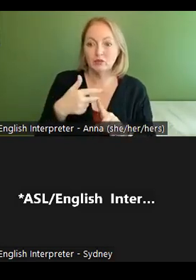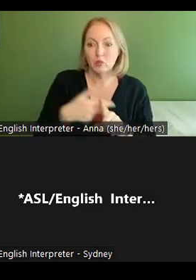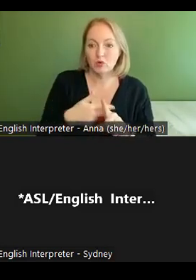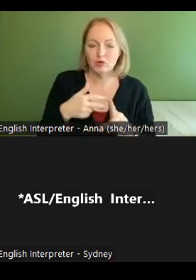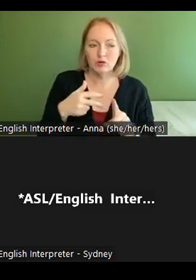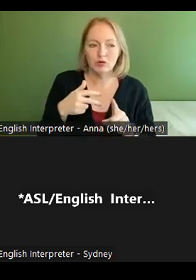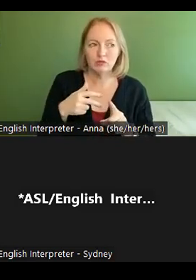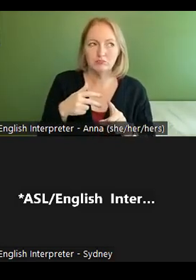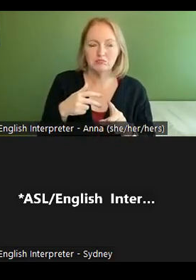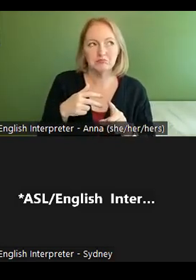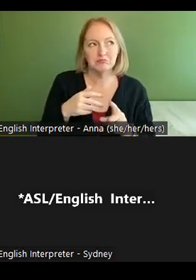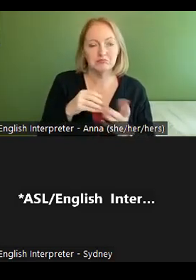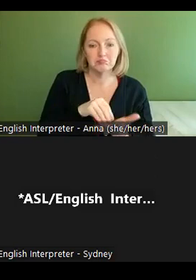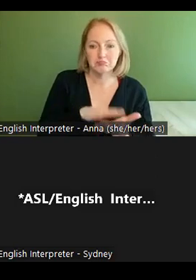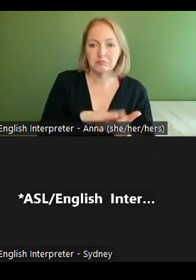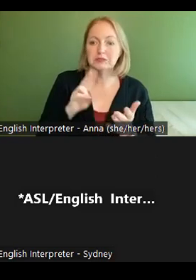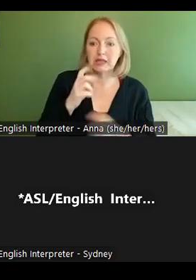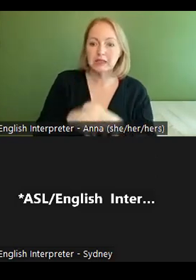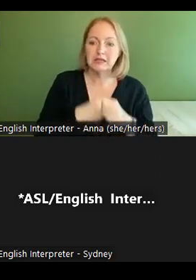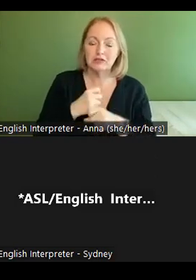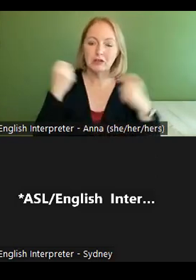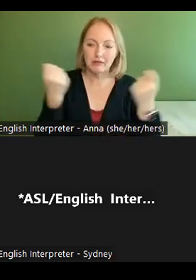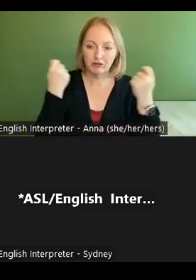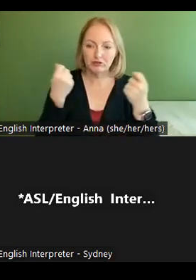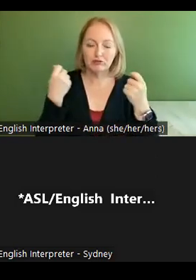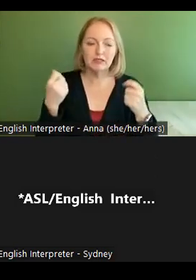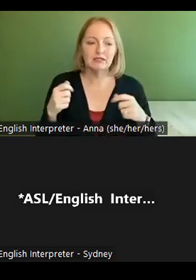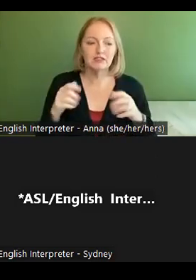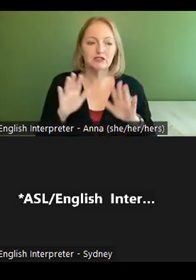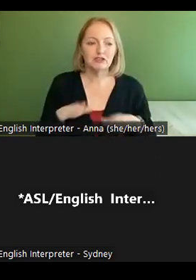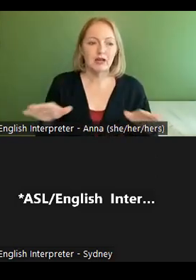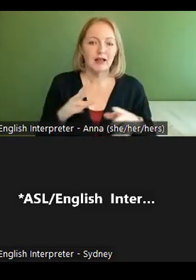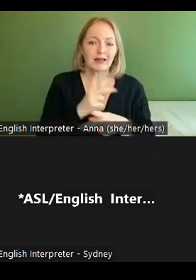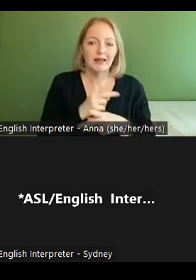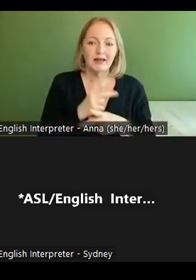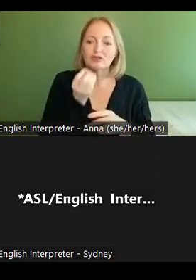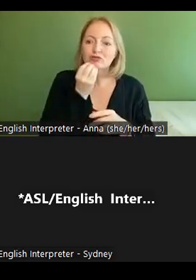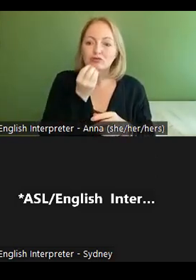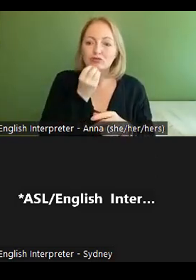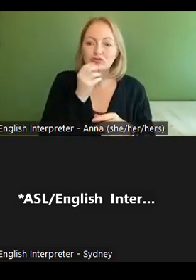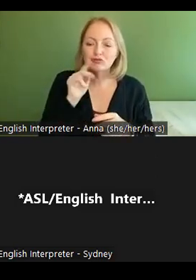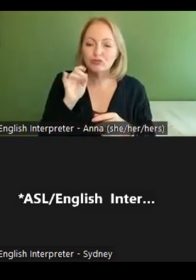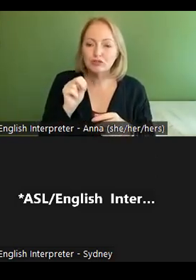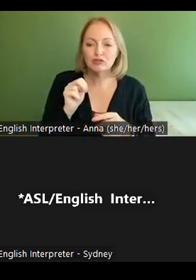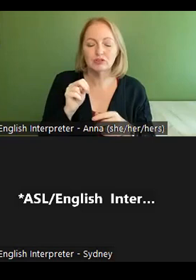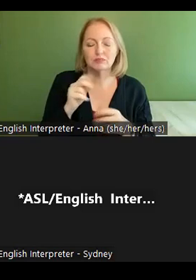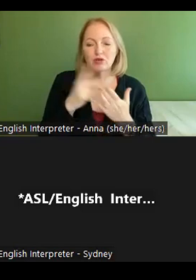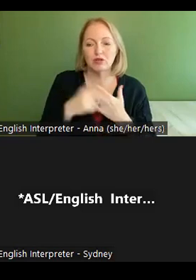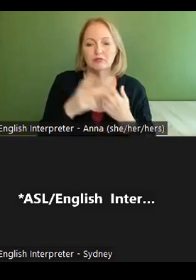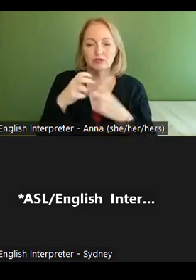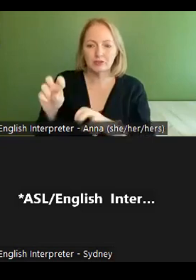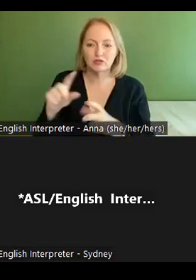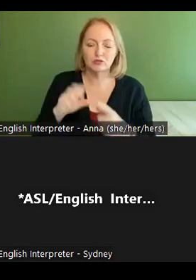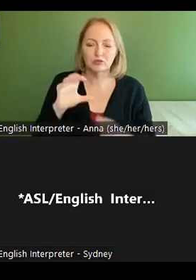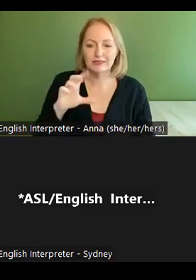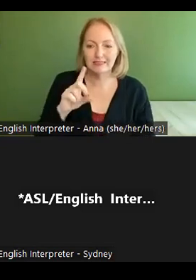marks the second year anniversary of the Child Care and Nutrition Program's transition to CDSS.